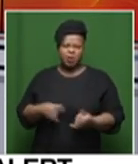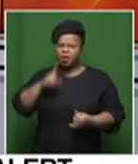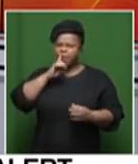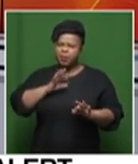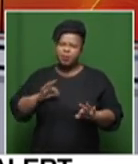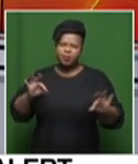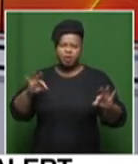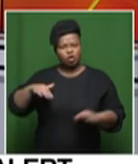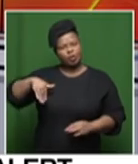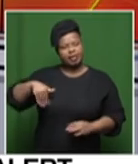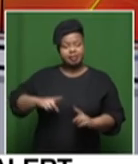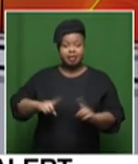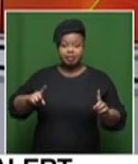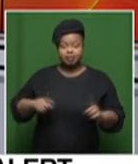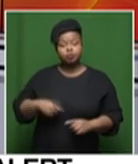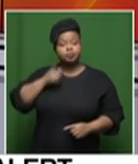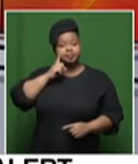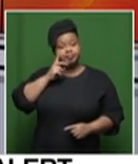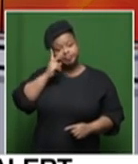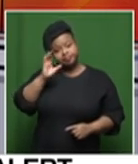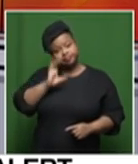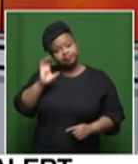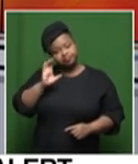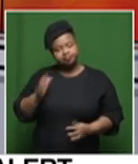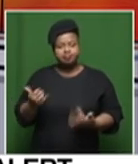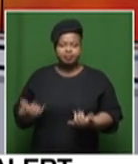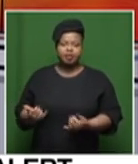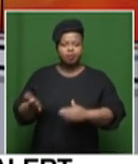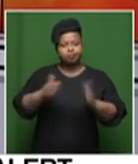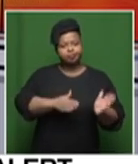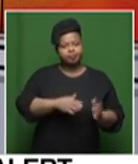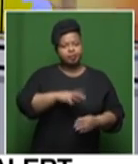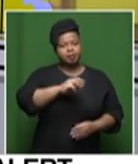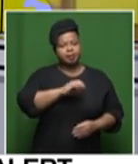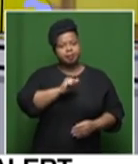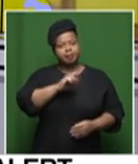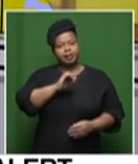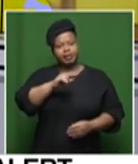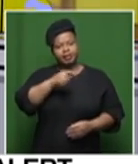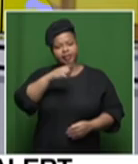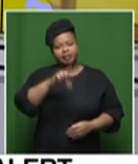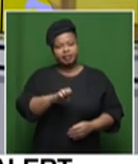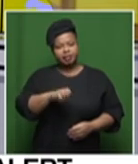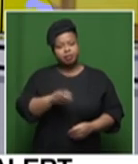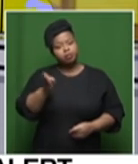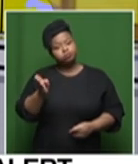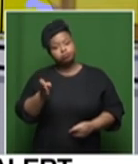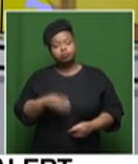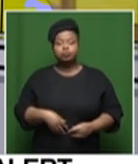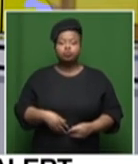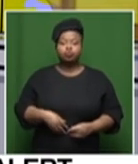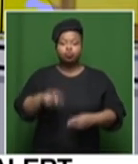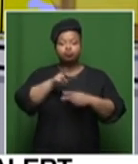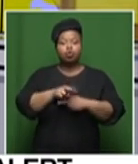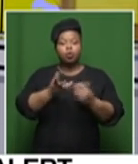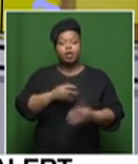as yet, but we will keep an eye on that. All right, let's move now to Mbalenhle Mthethwa. And she, of course, keeping an eye on